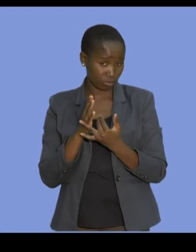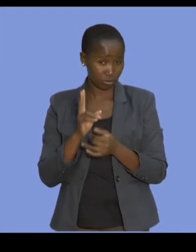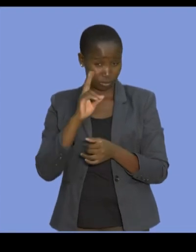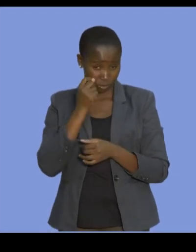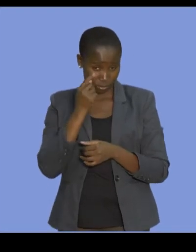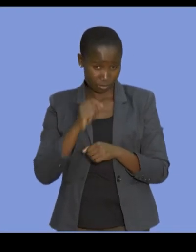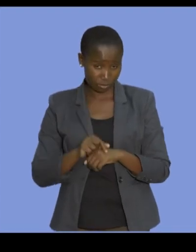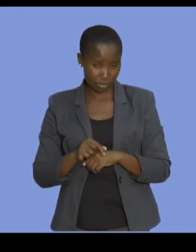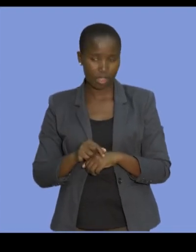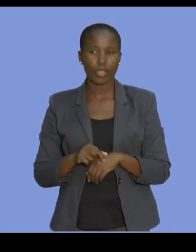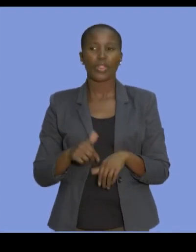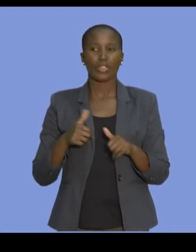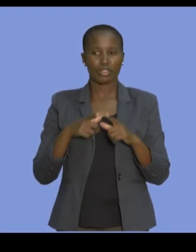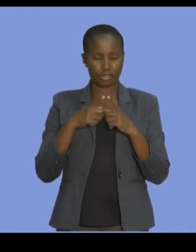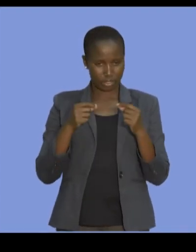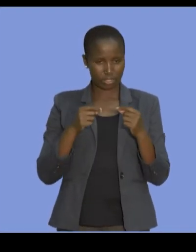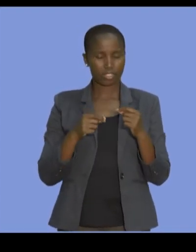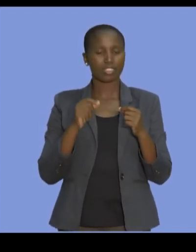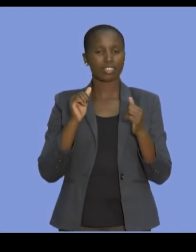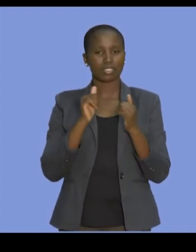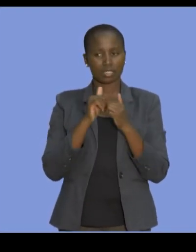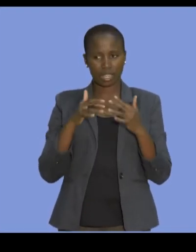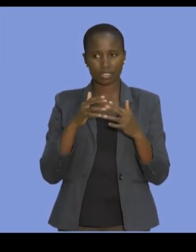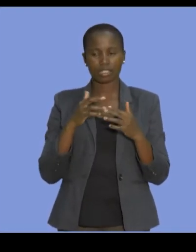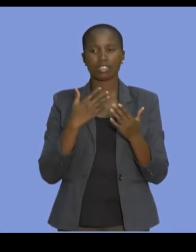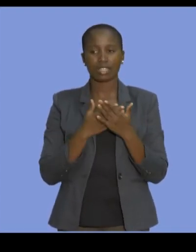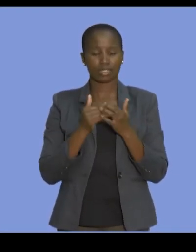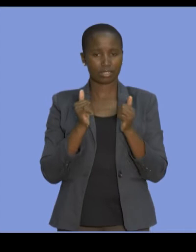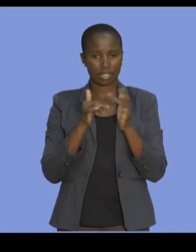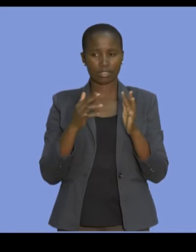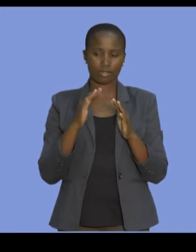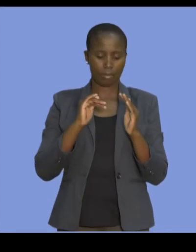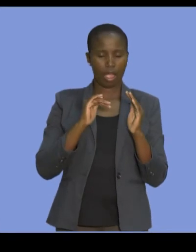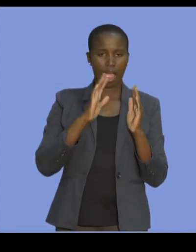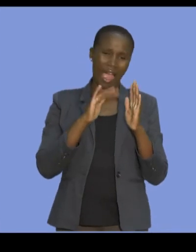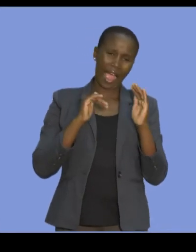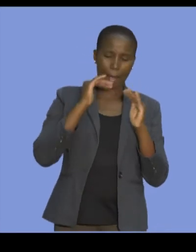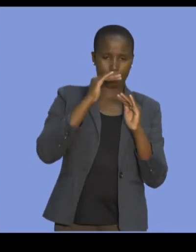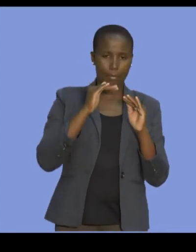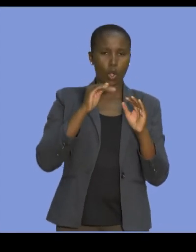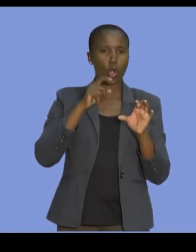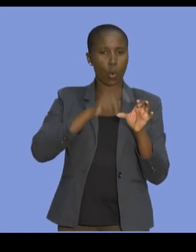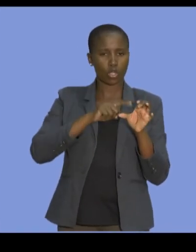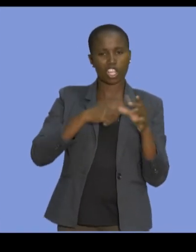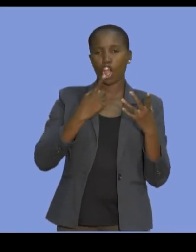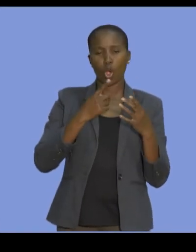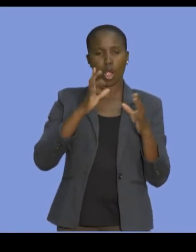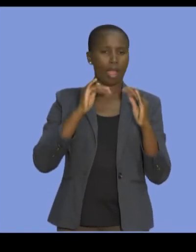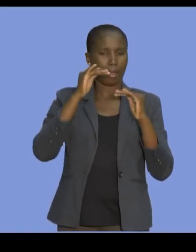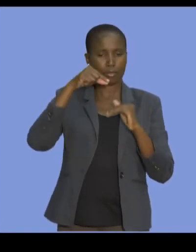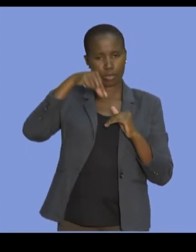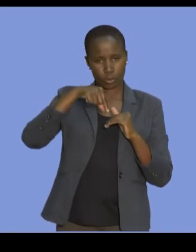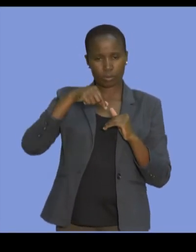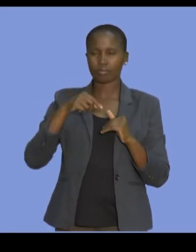I go from there, or we can start, find the upper quartile, the quarter of this. From there to there, what is the